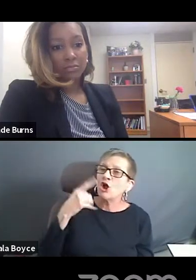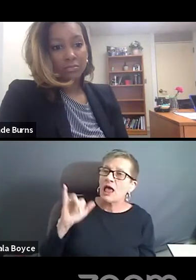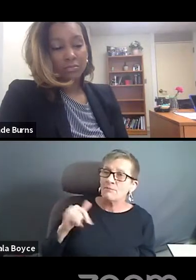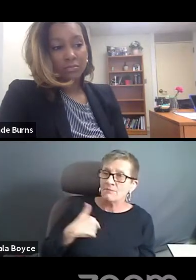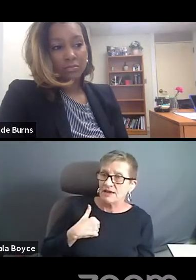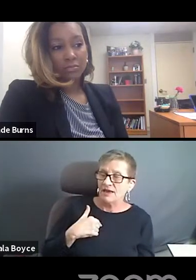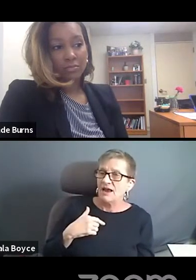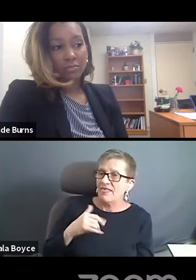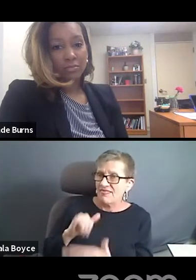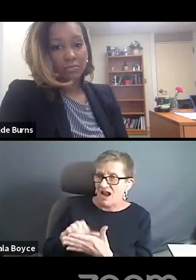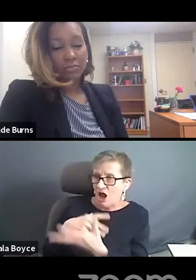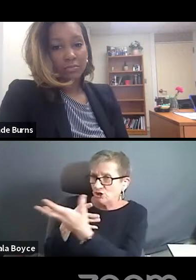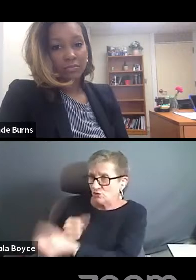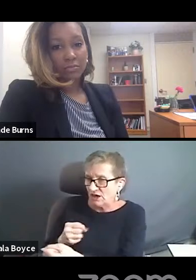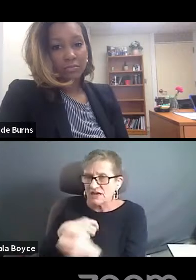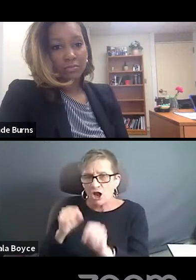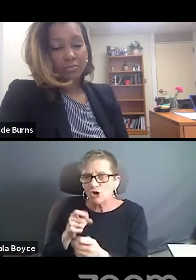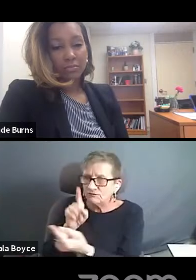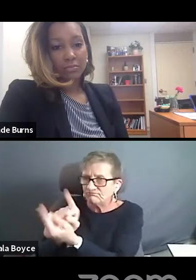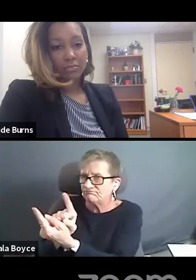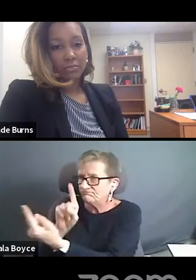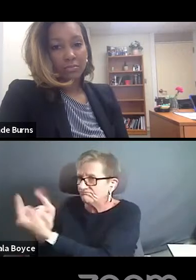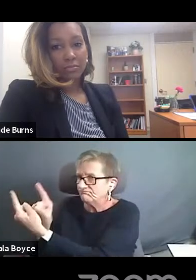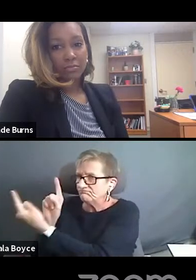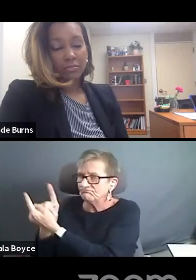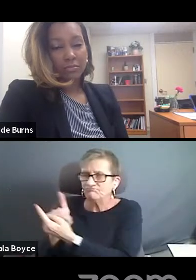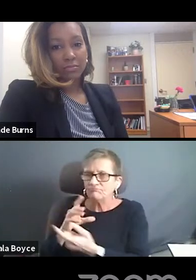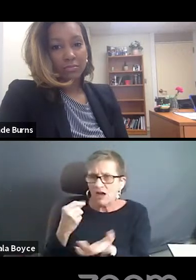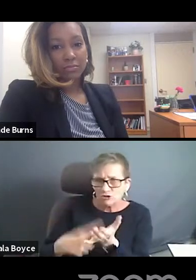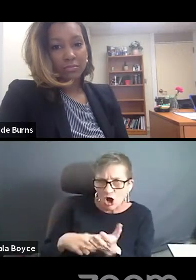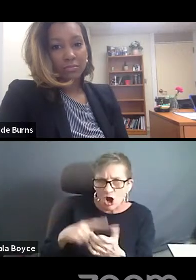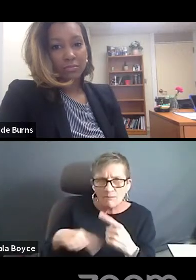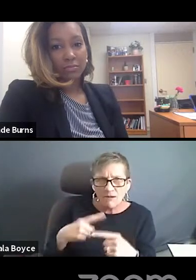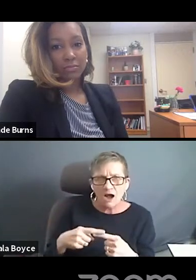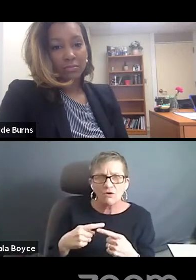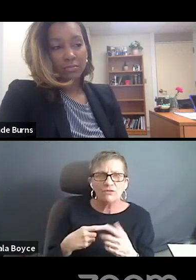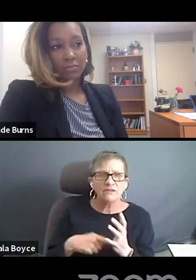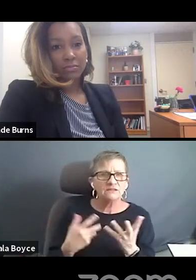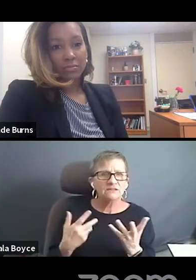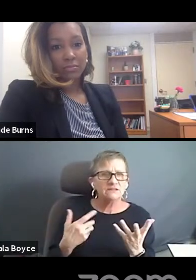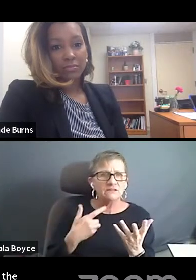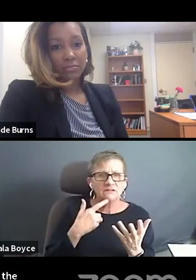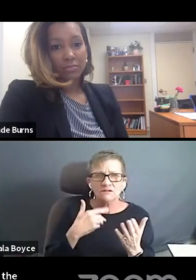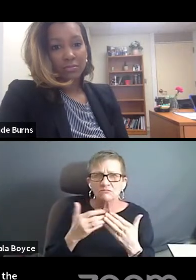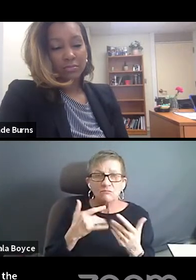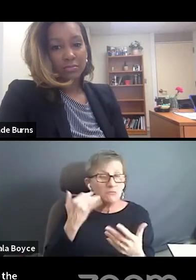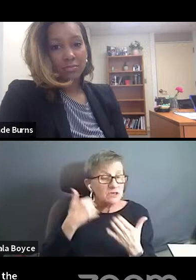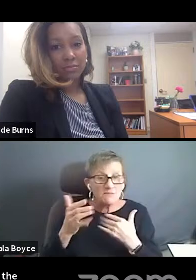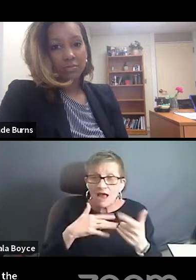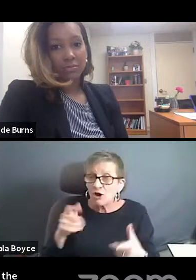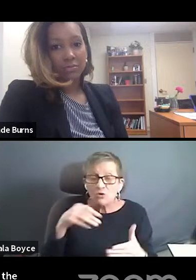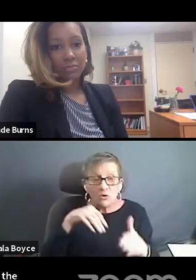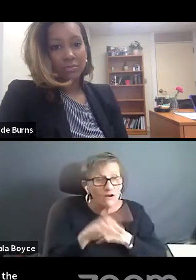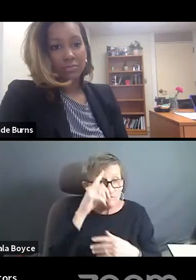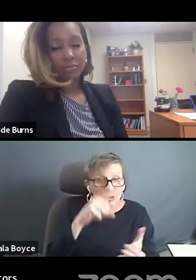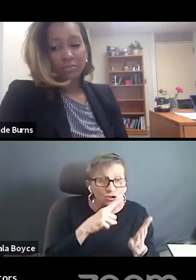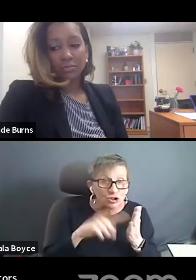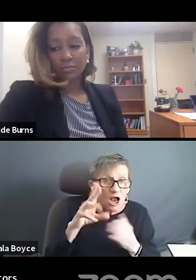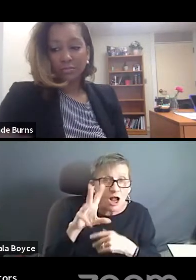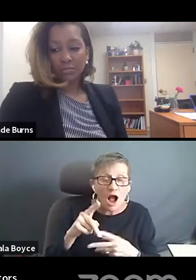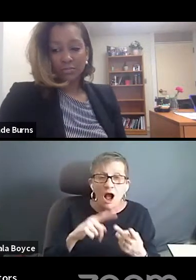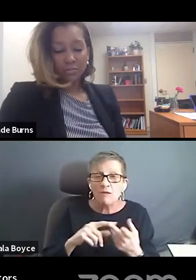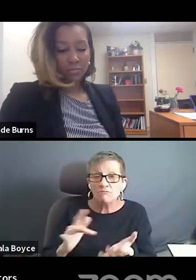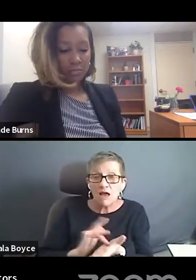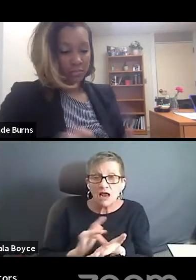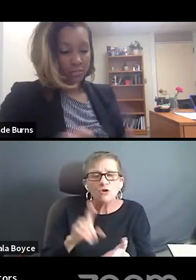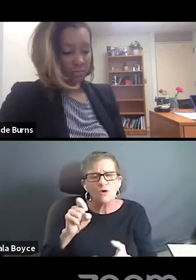and could go to and talk about the vaccine. So, and that goes for all health, whether it's going in for your checkup, for your medications, we have to work on